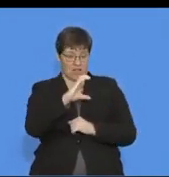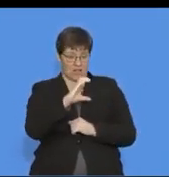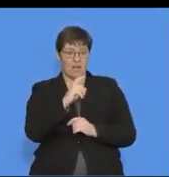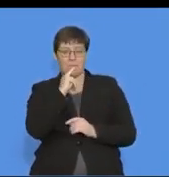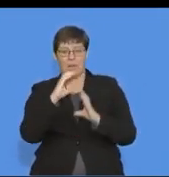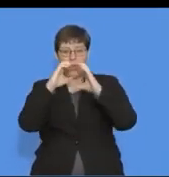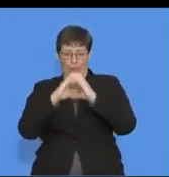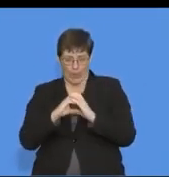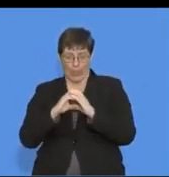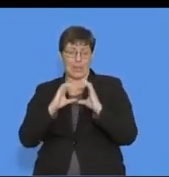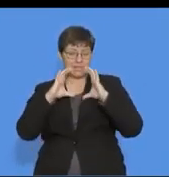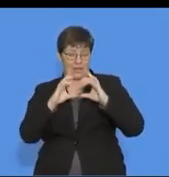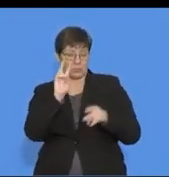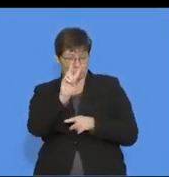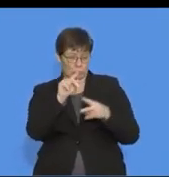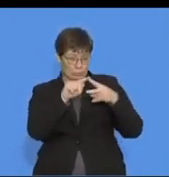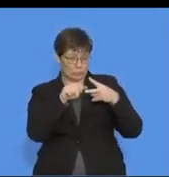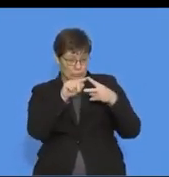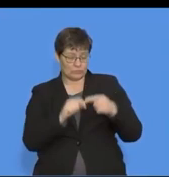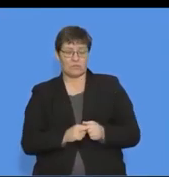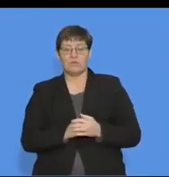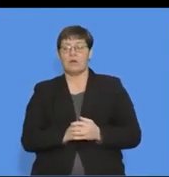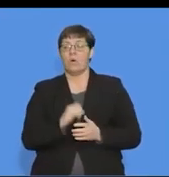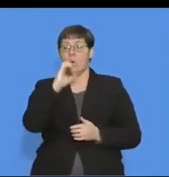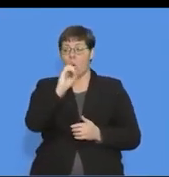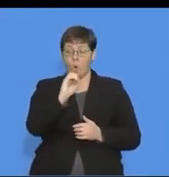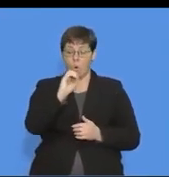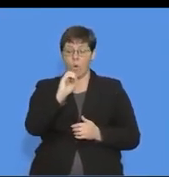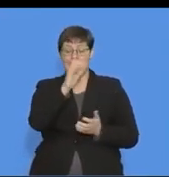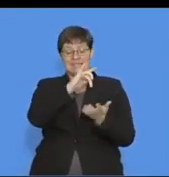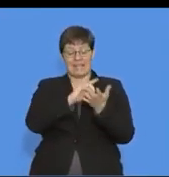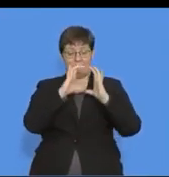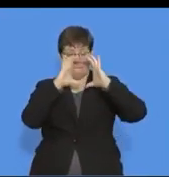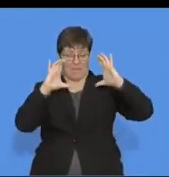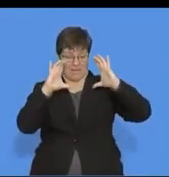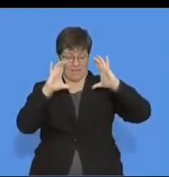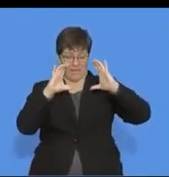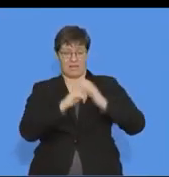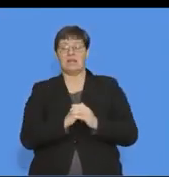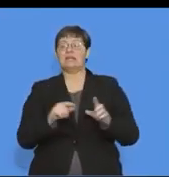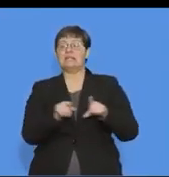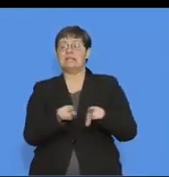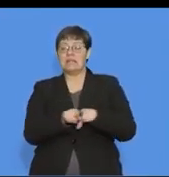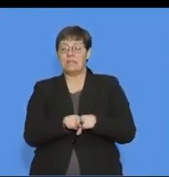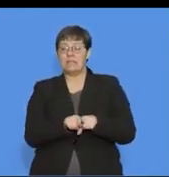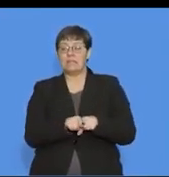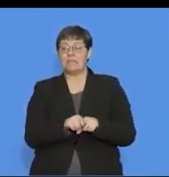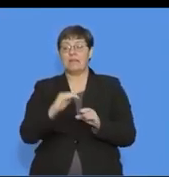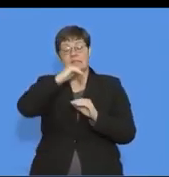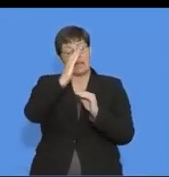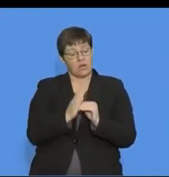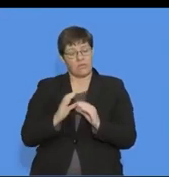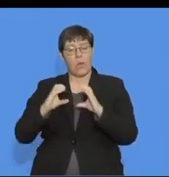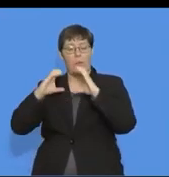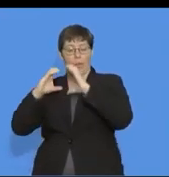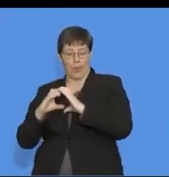a smaller circle. And then O is the center of the bigger circle, and also it lies on the circumference of